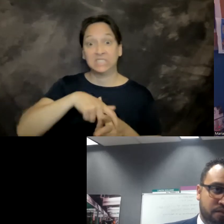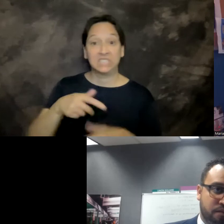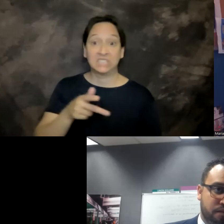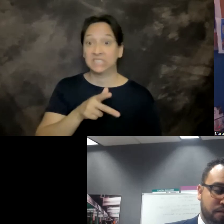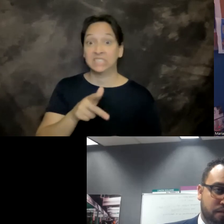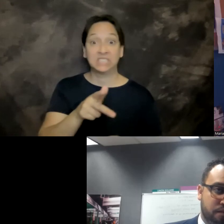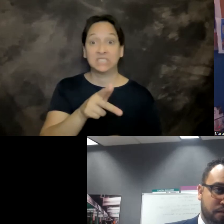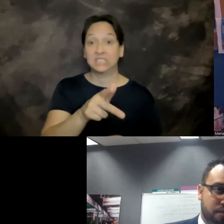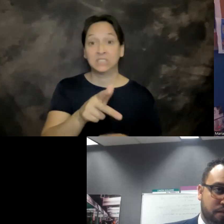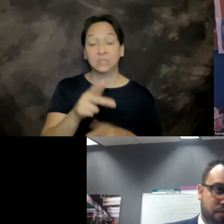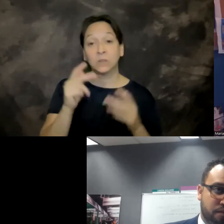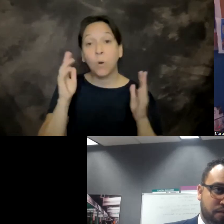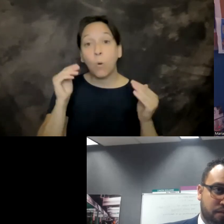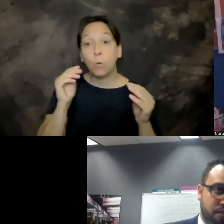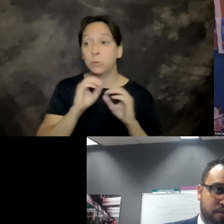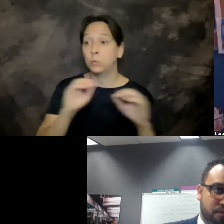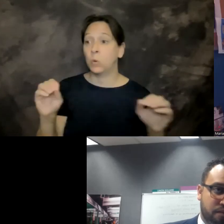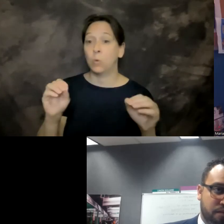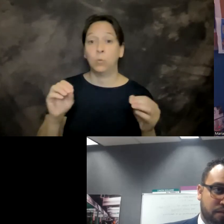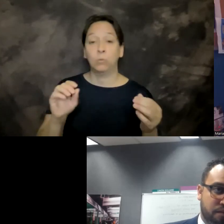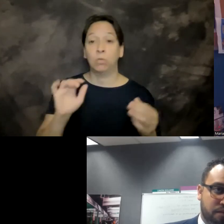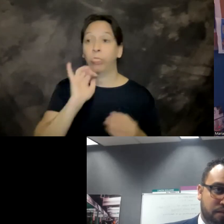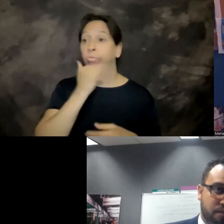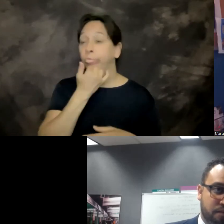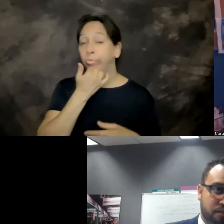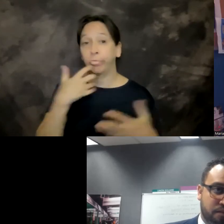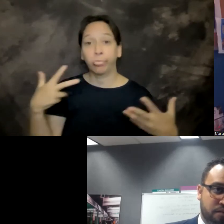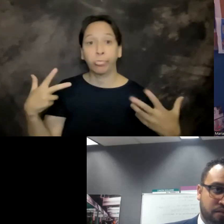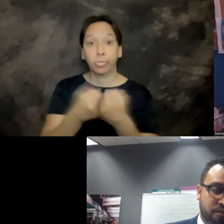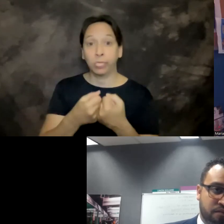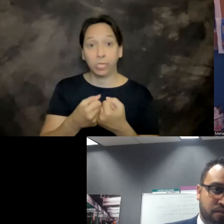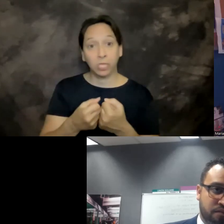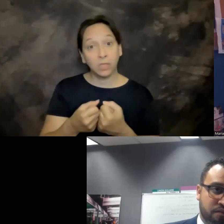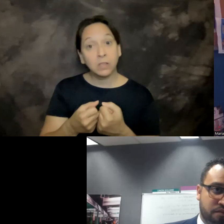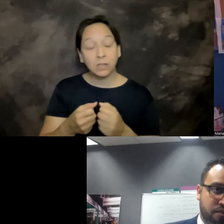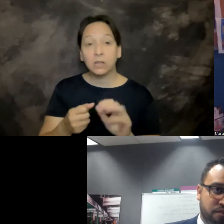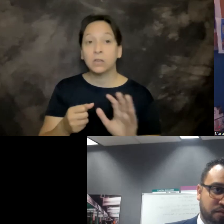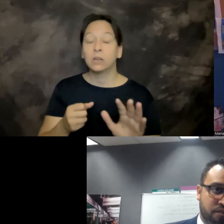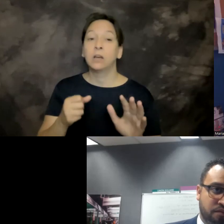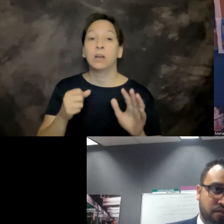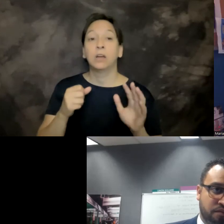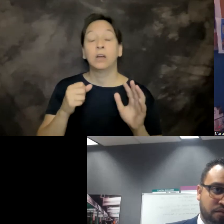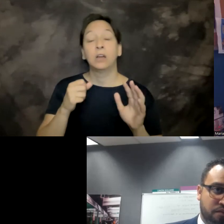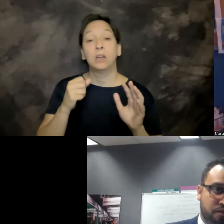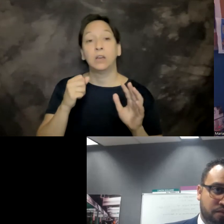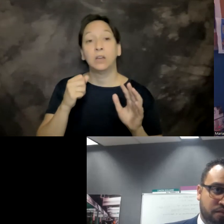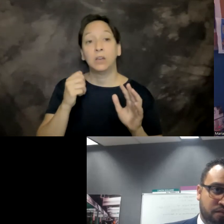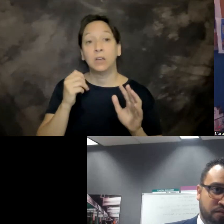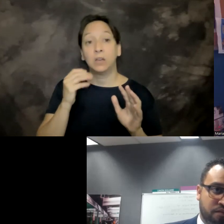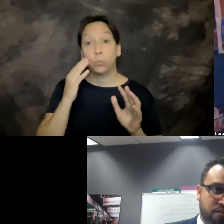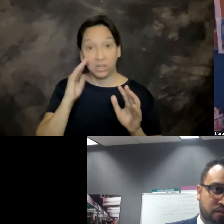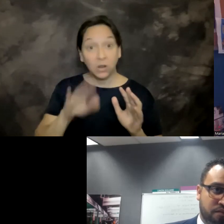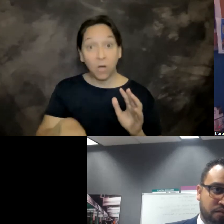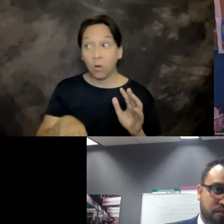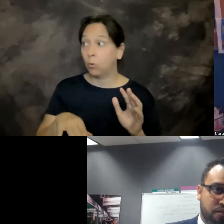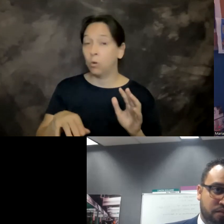without hopefully any mishaps. We look all the time and we hear all the